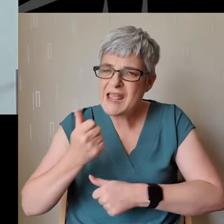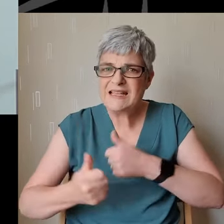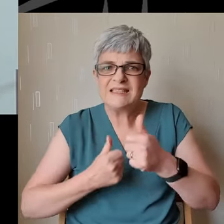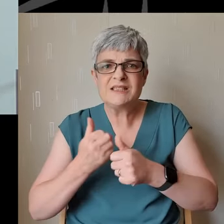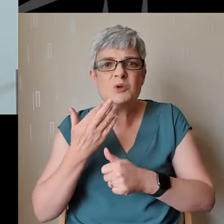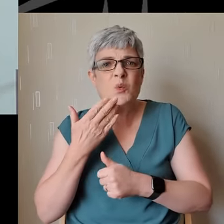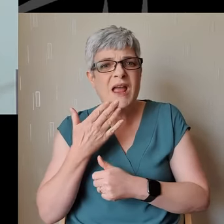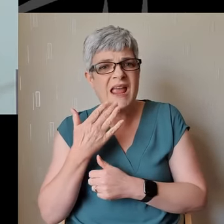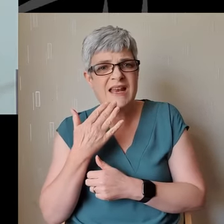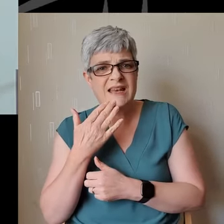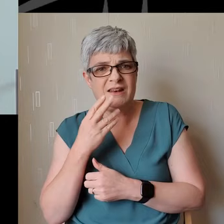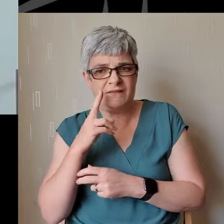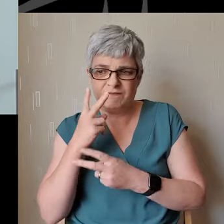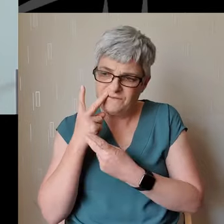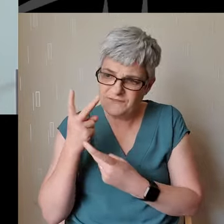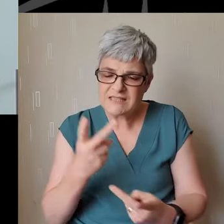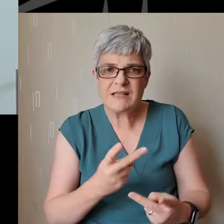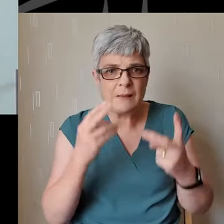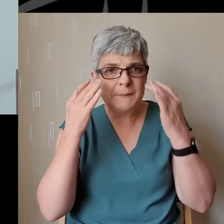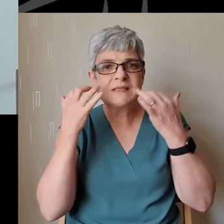Messiah.